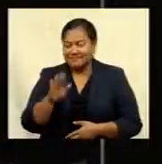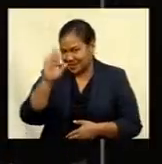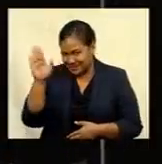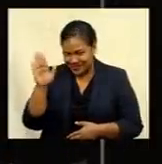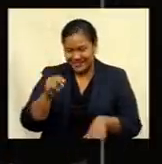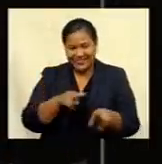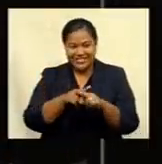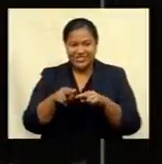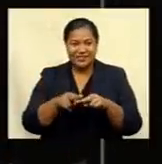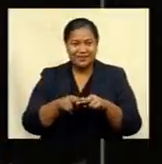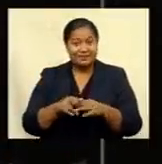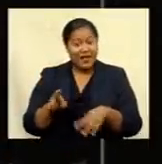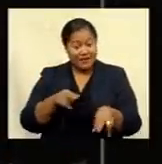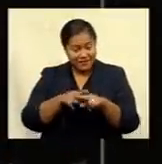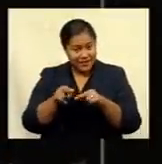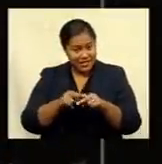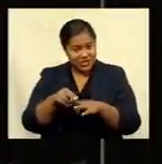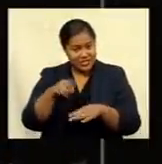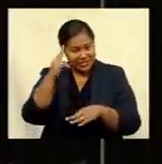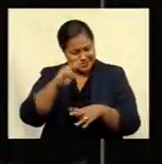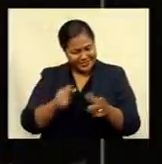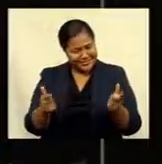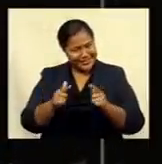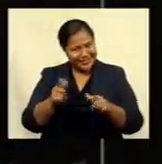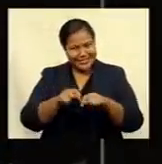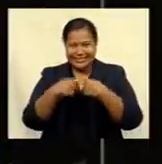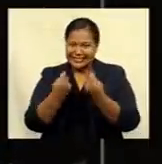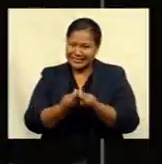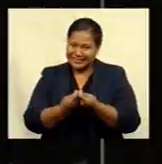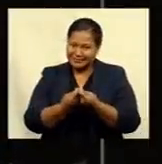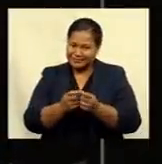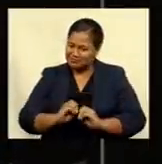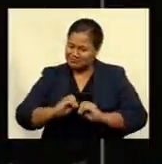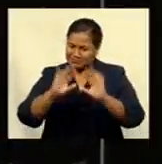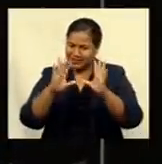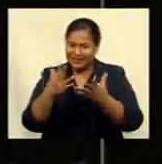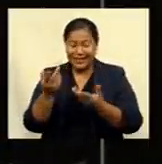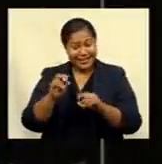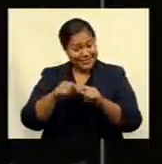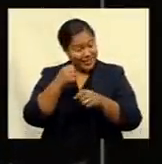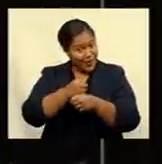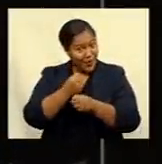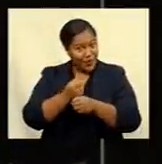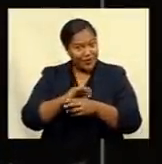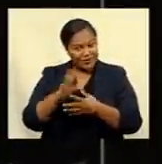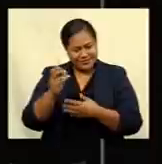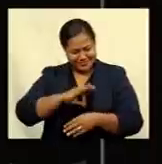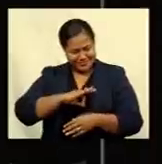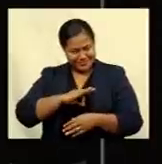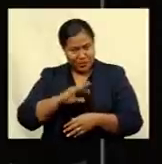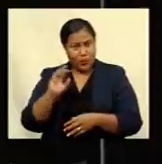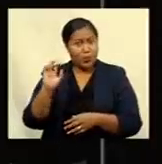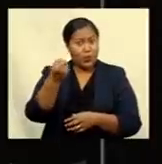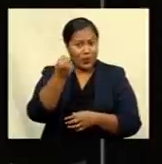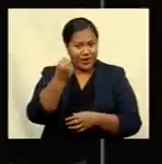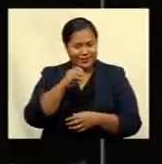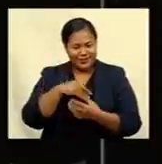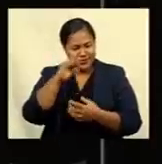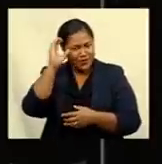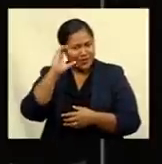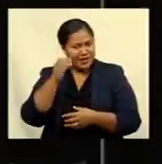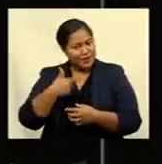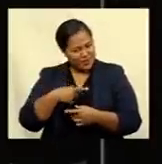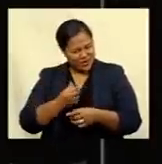Ulunaka, Fiji. The Fiji national sevens team has dedicated the gold medal win at the Tokyo Olympic Games to the country as it battles